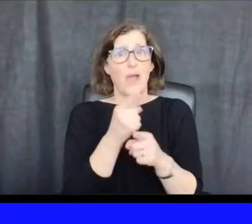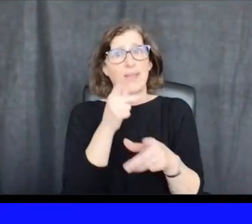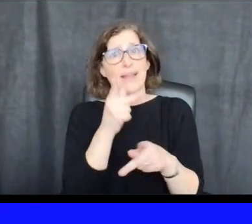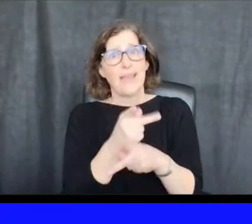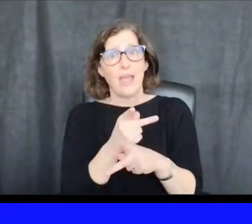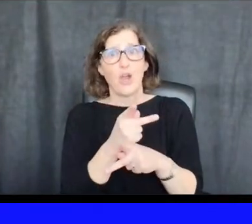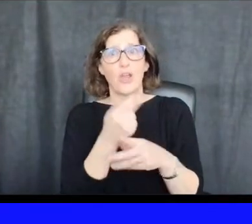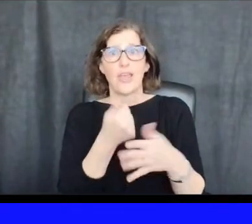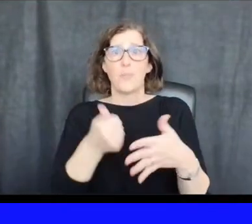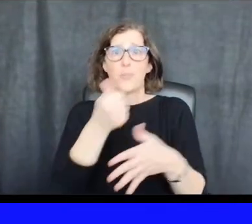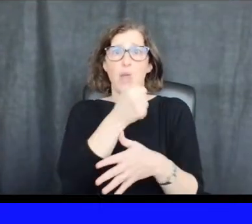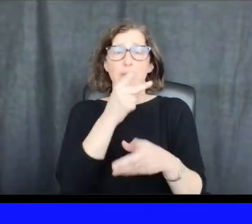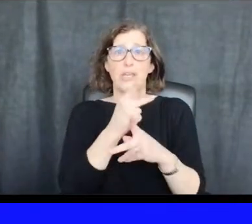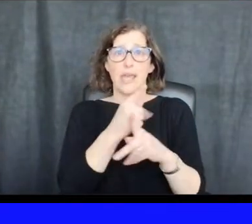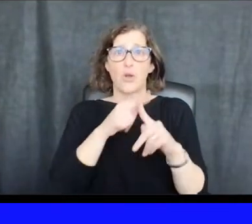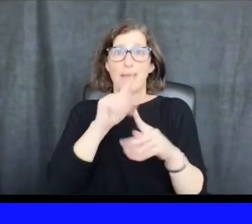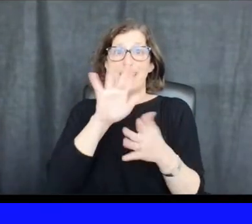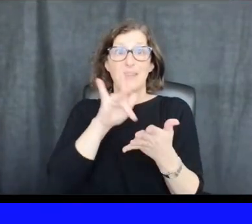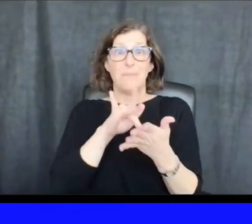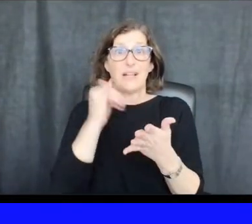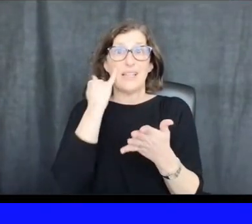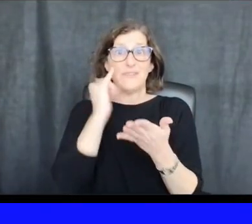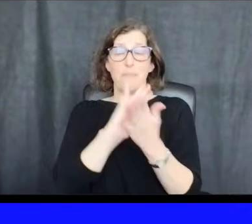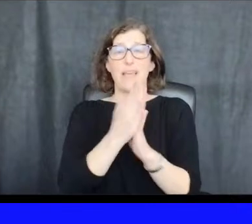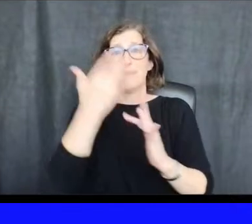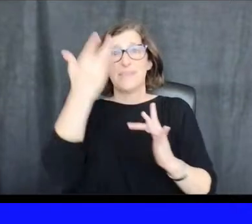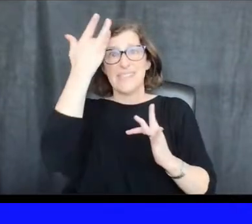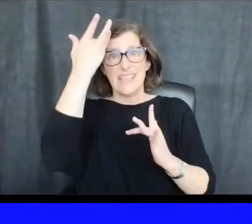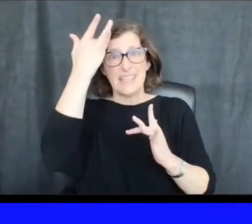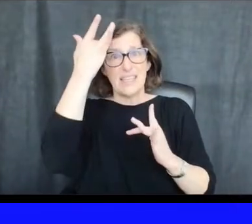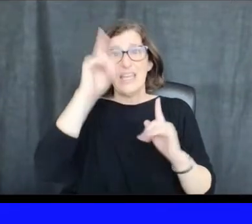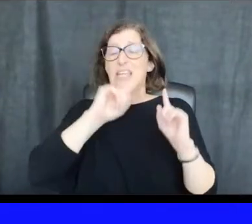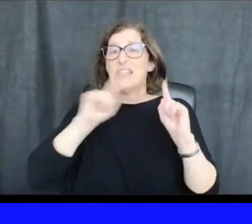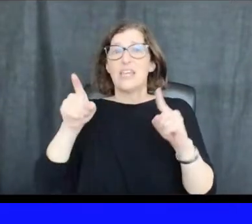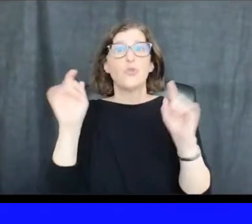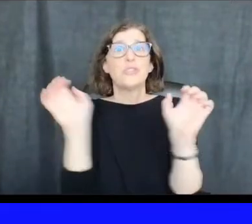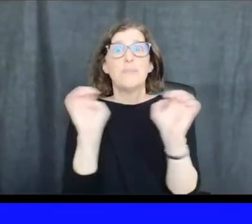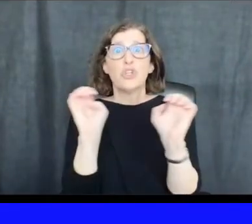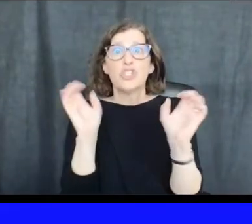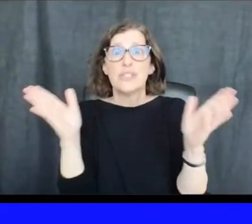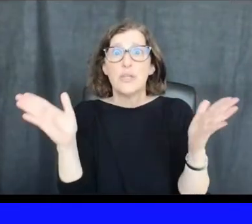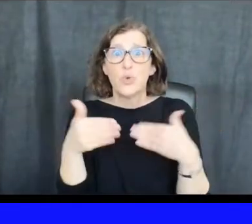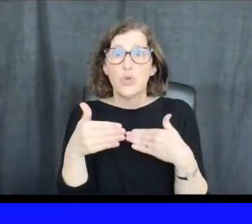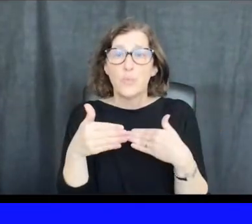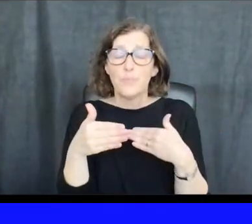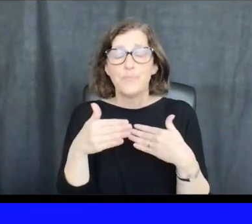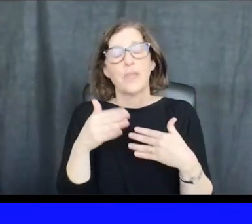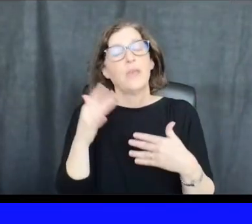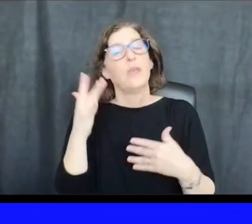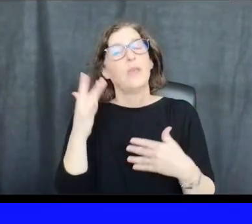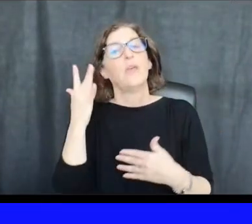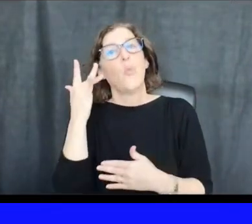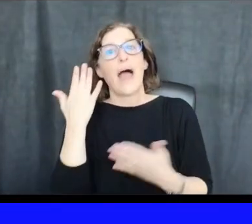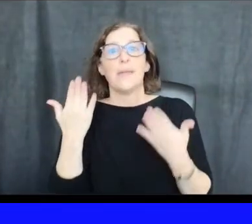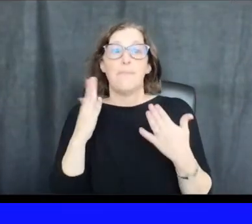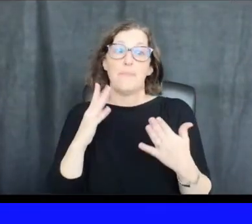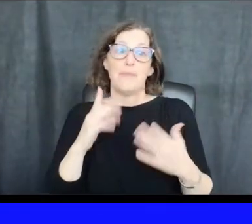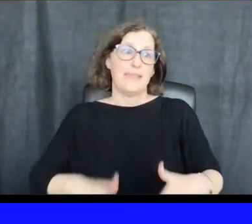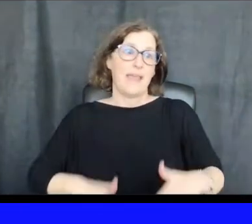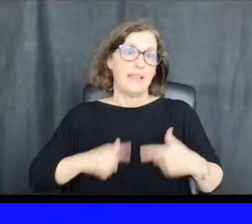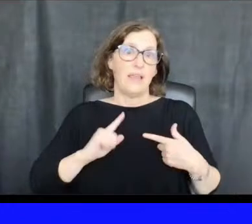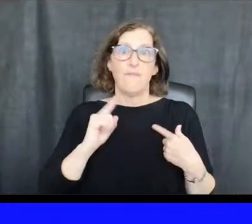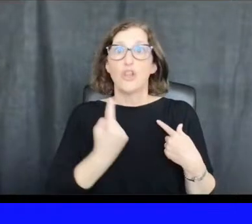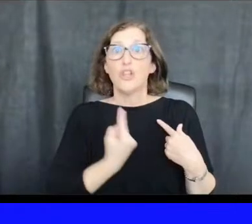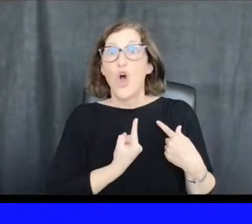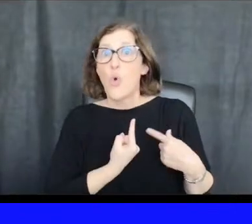use virtual express care for intercurrent illnesses to help them stay at home is just something that I think we can really